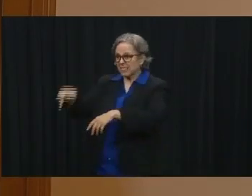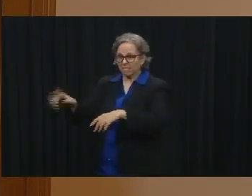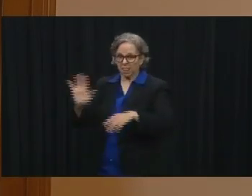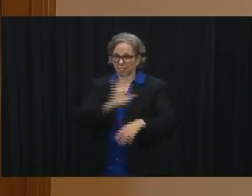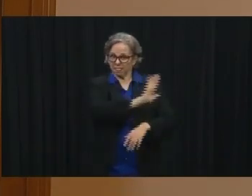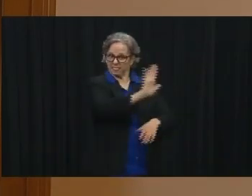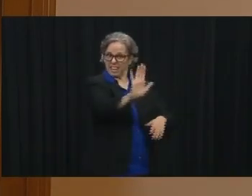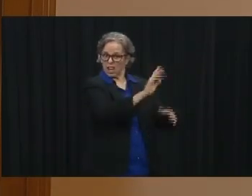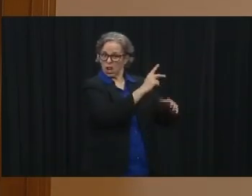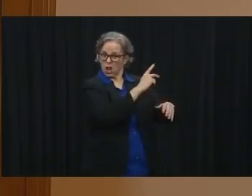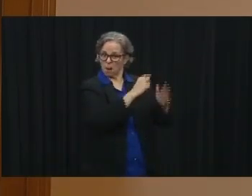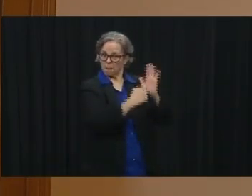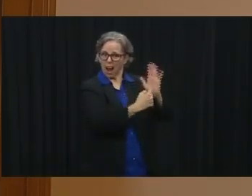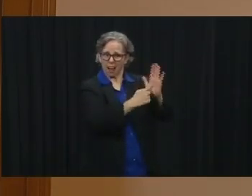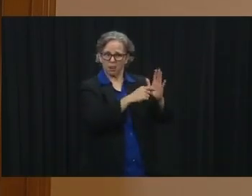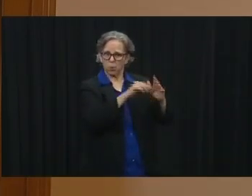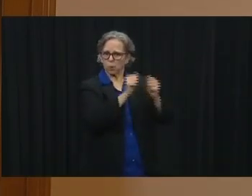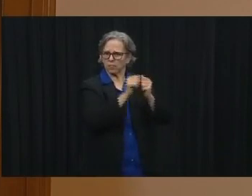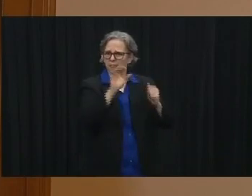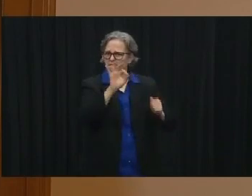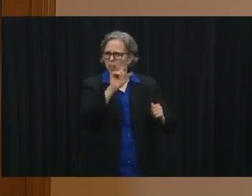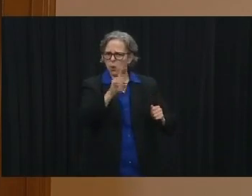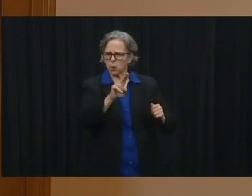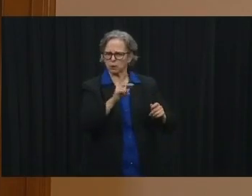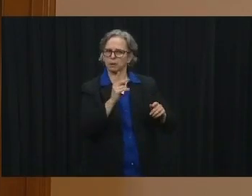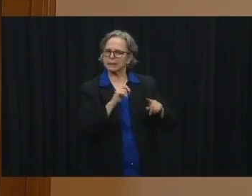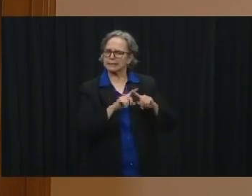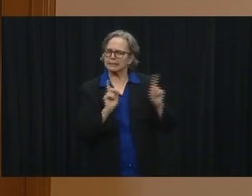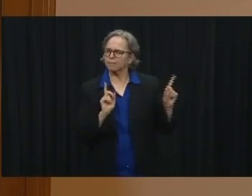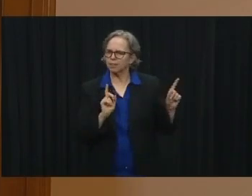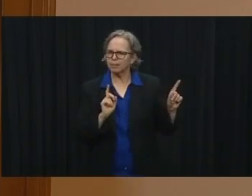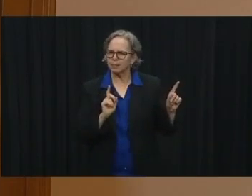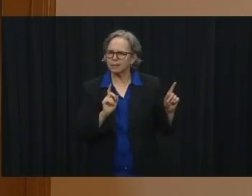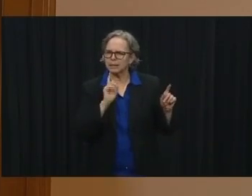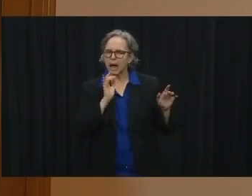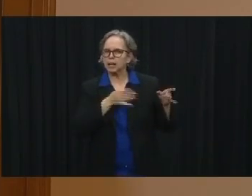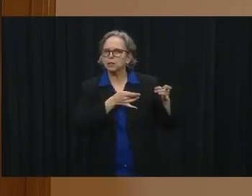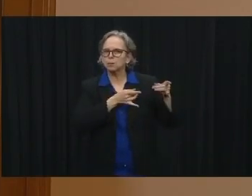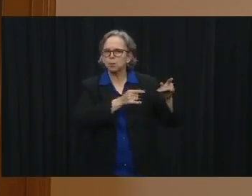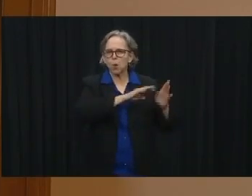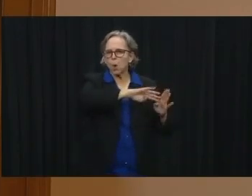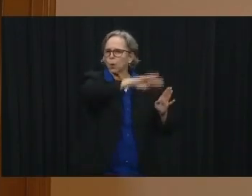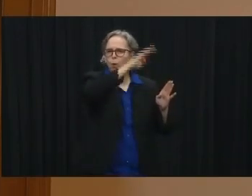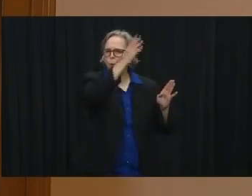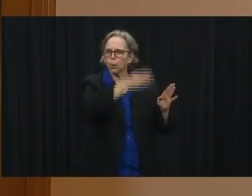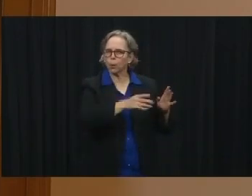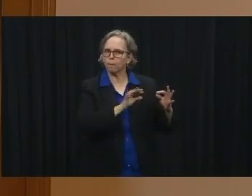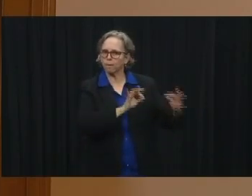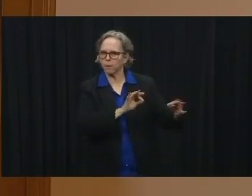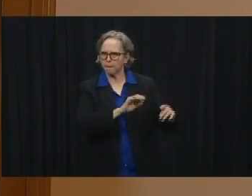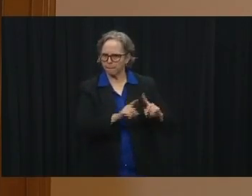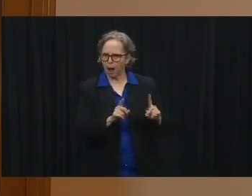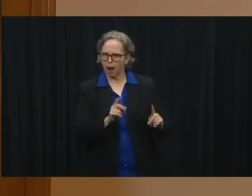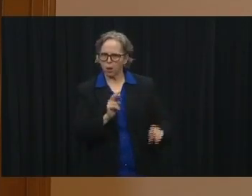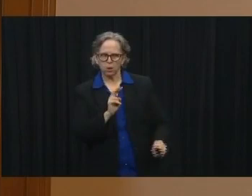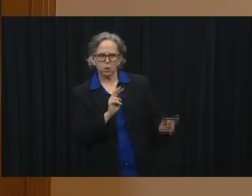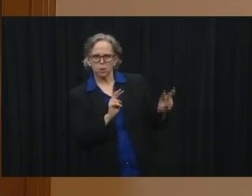of different high points. It's not going to be a smooth curve. We don't yet know the effect